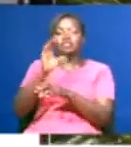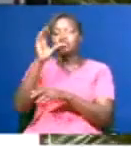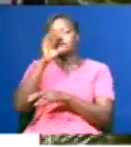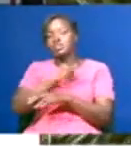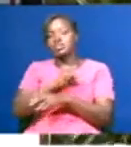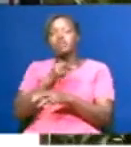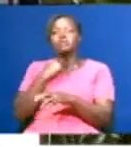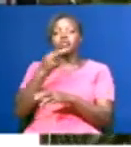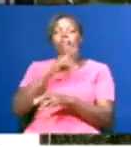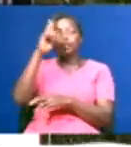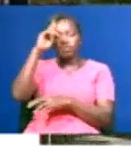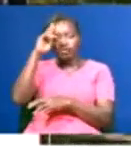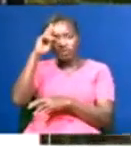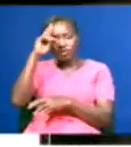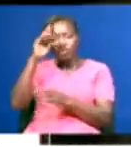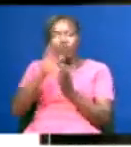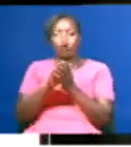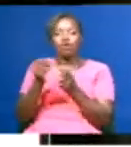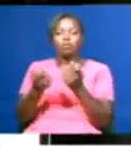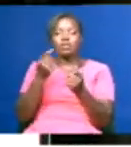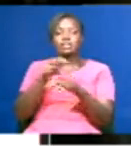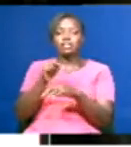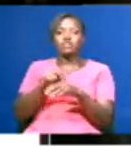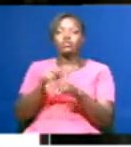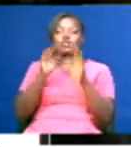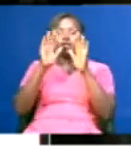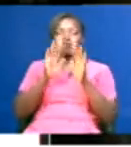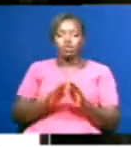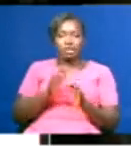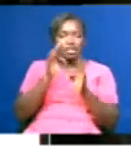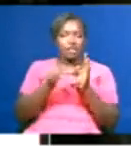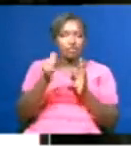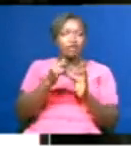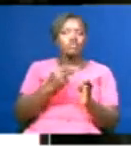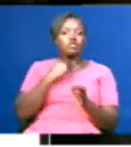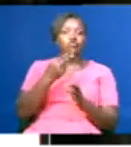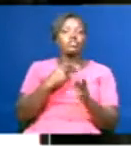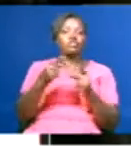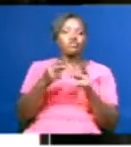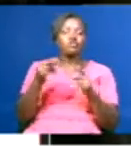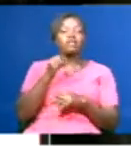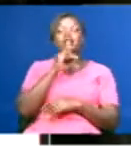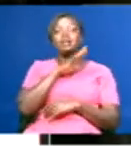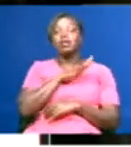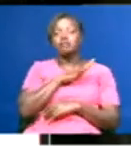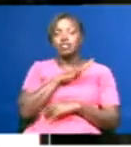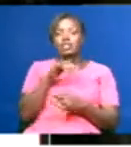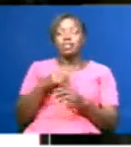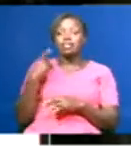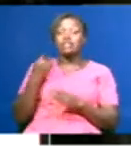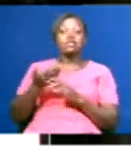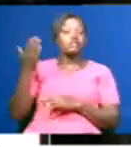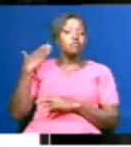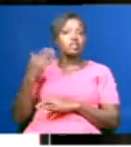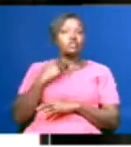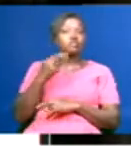reason on matters of national importance. If there is any voice that have been very, very loud in the recent past, it's the voice